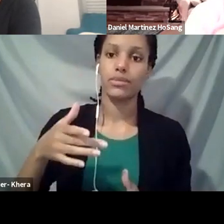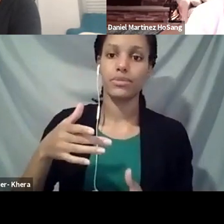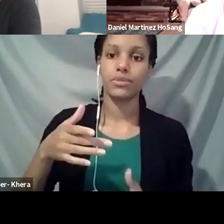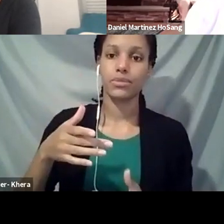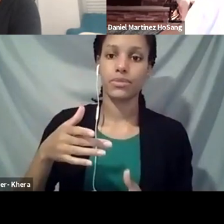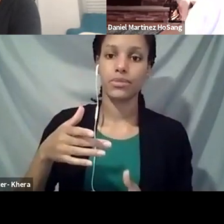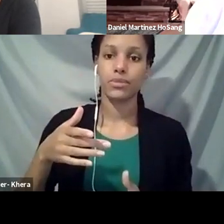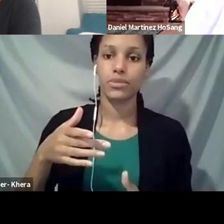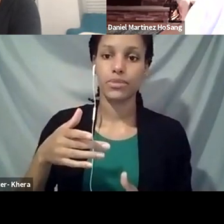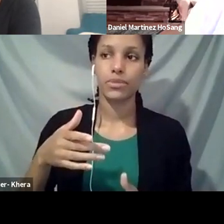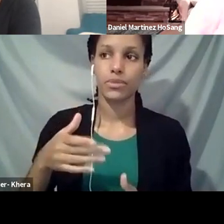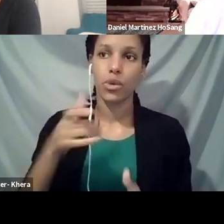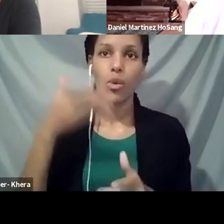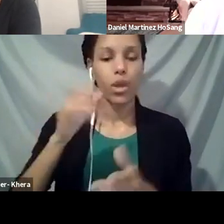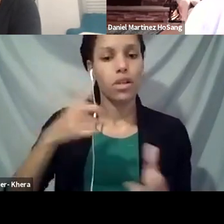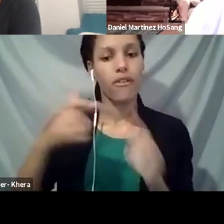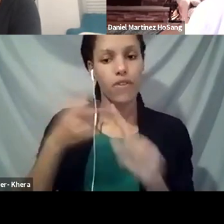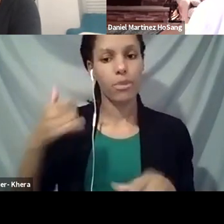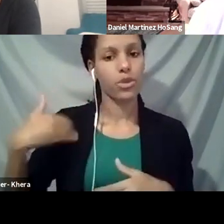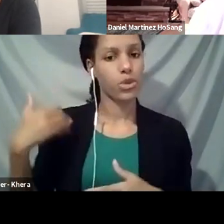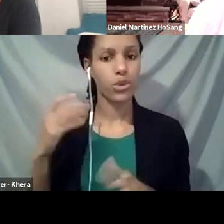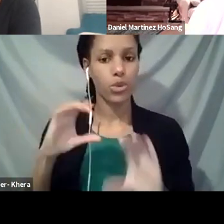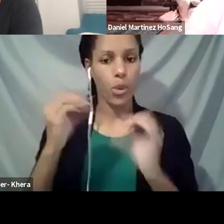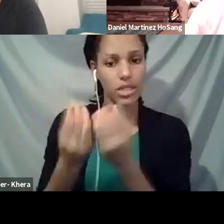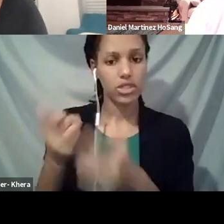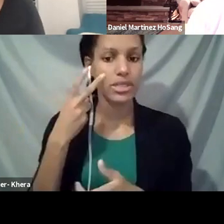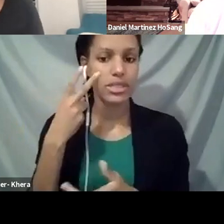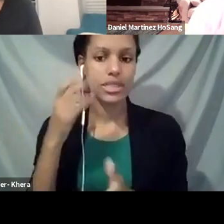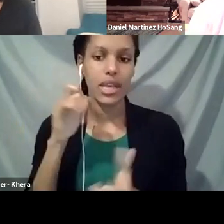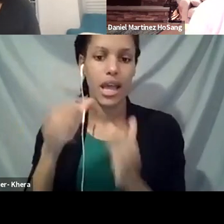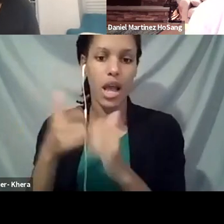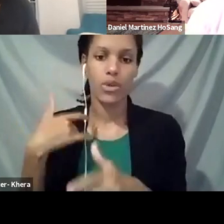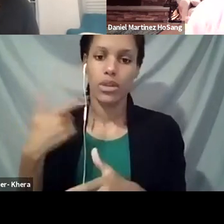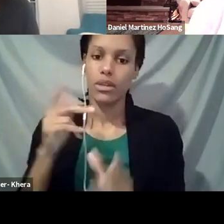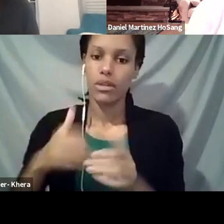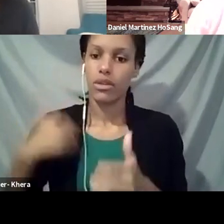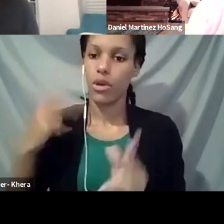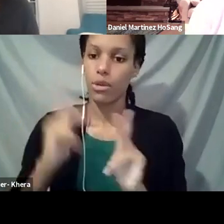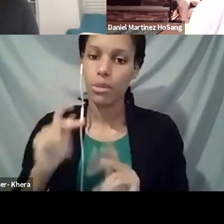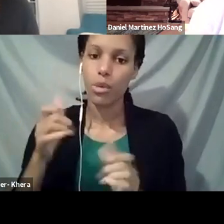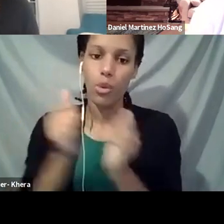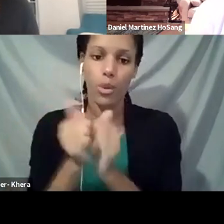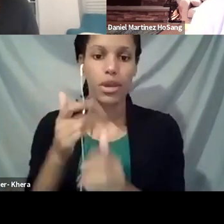specifically with youth organizations to think about how young people, students themselves, imagine these issues and what they might do in response to it.